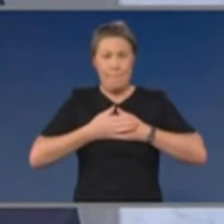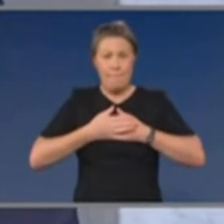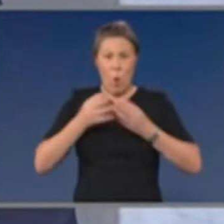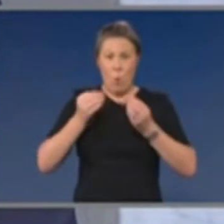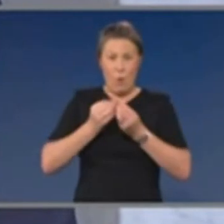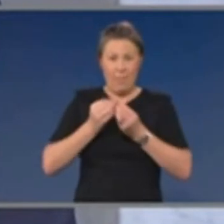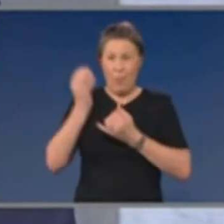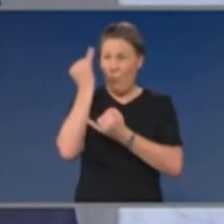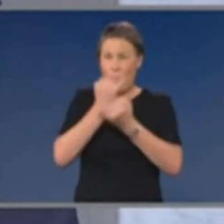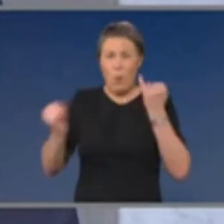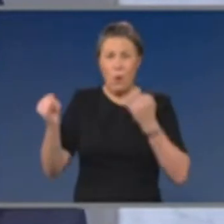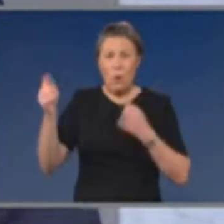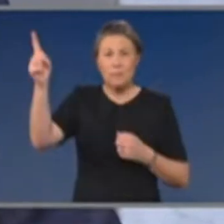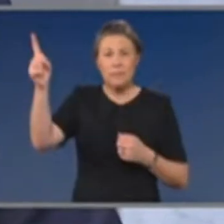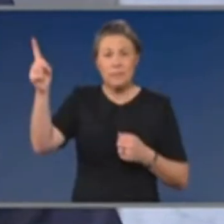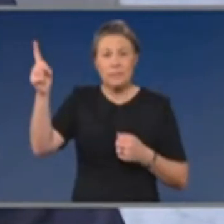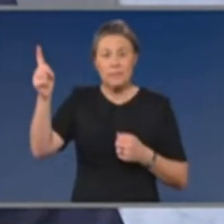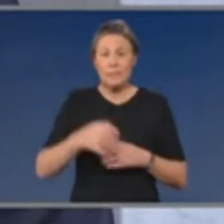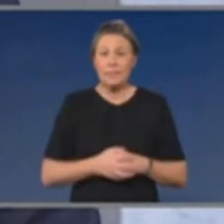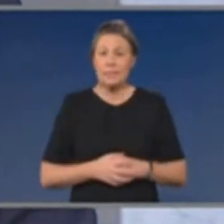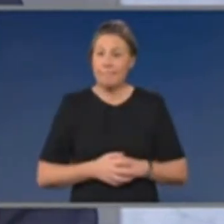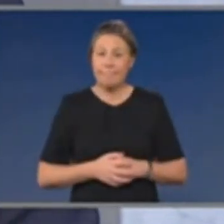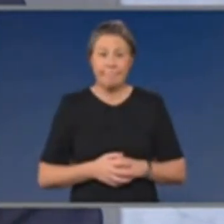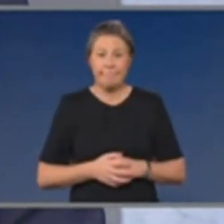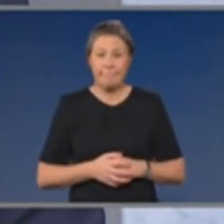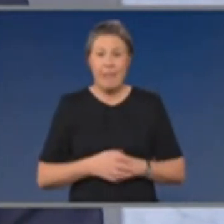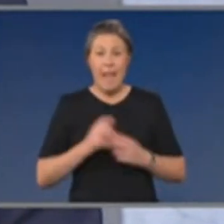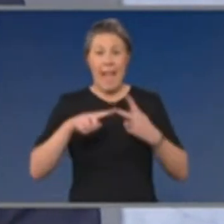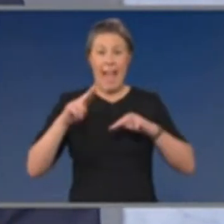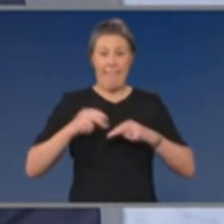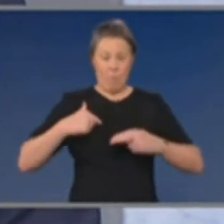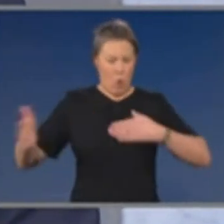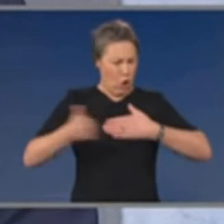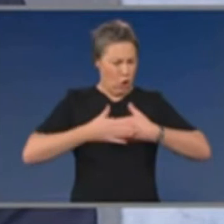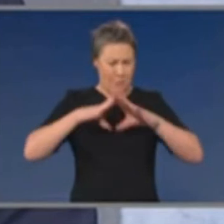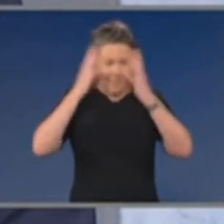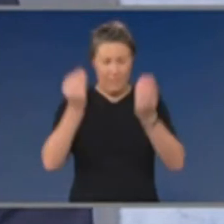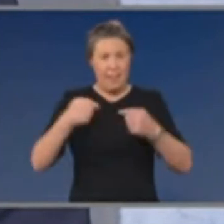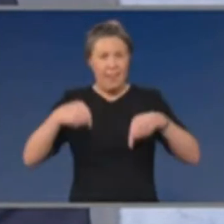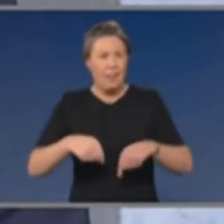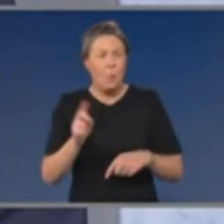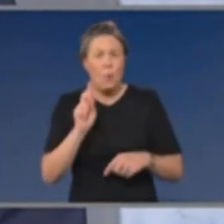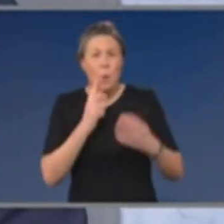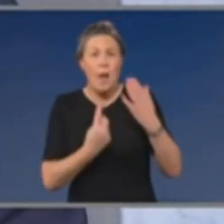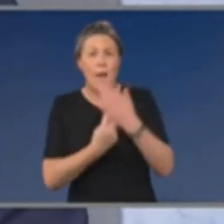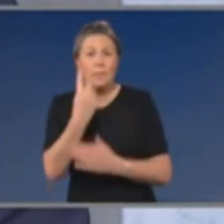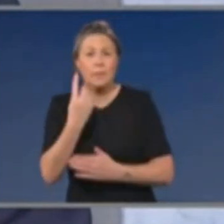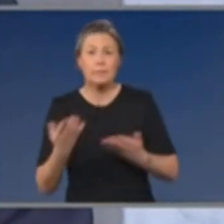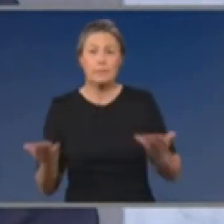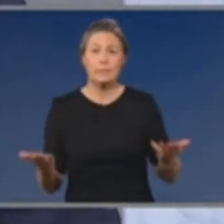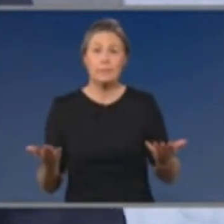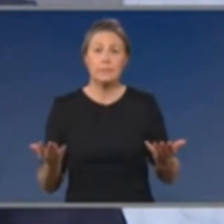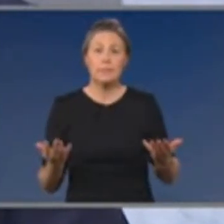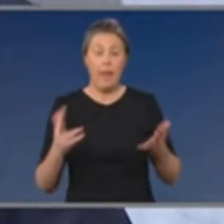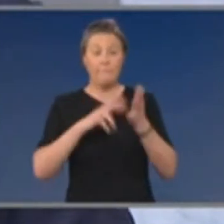had the hardest lockdowns of everybody. And theirs is the state that has succumbed to that outbreak. And the outbreak was initiated